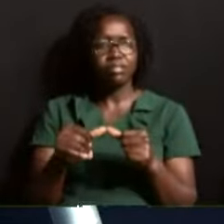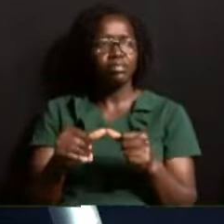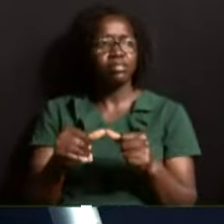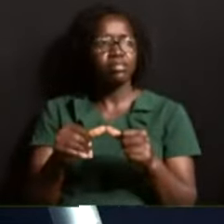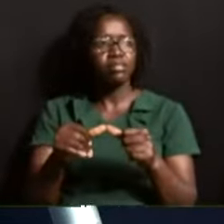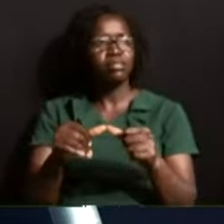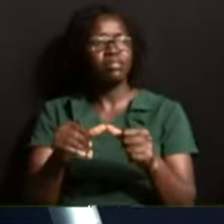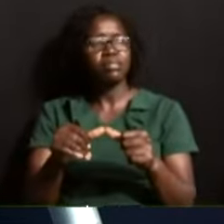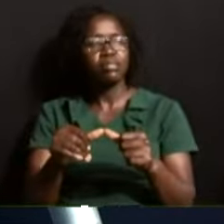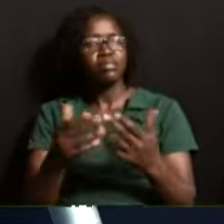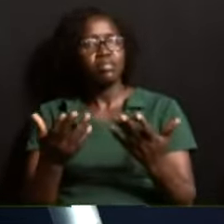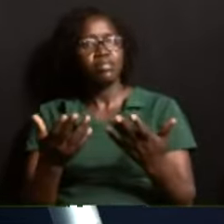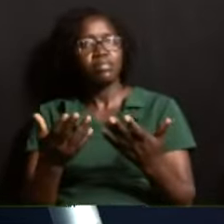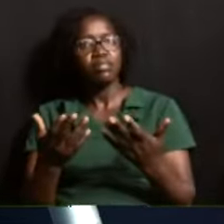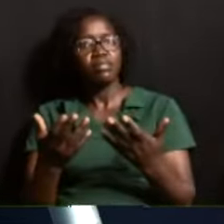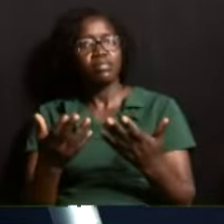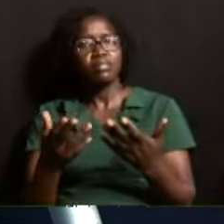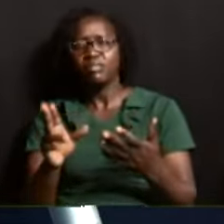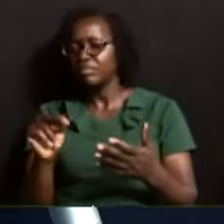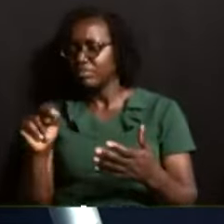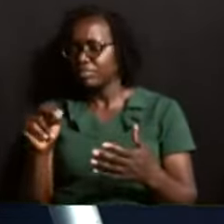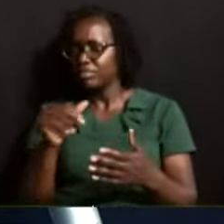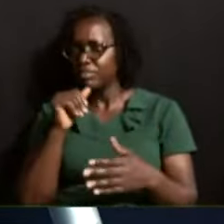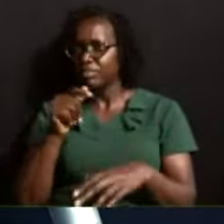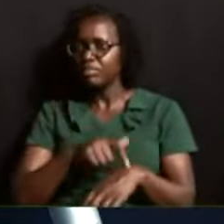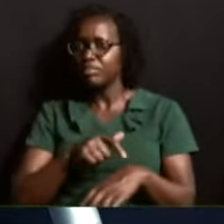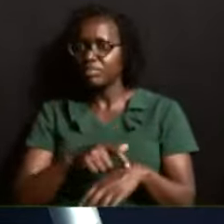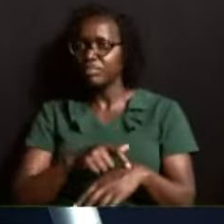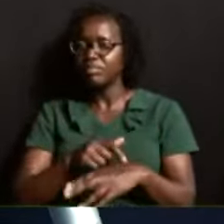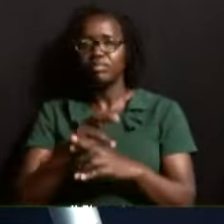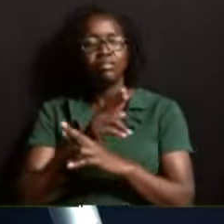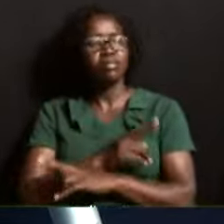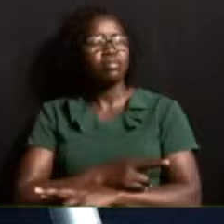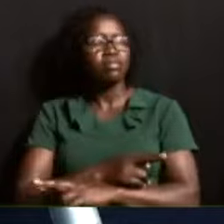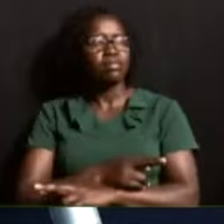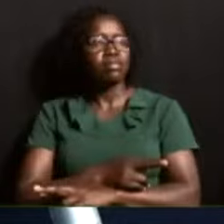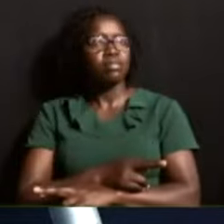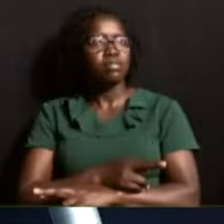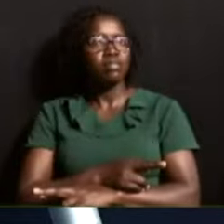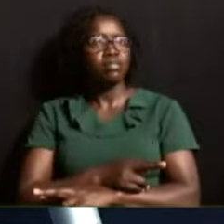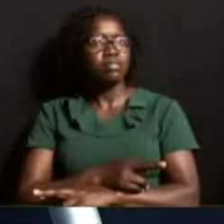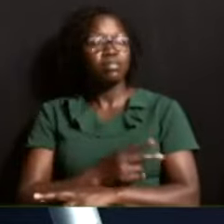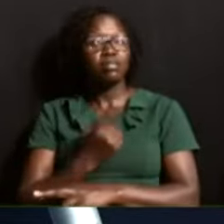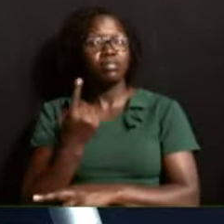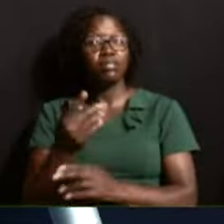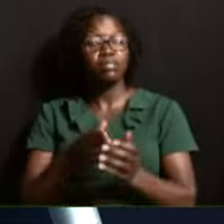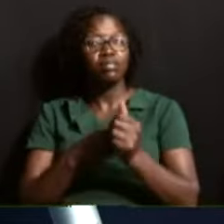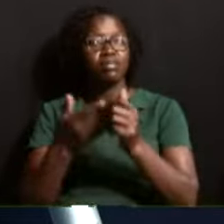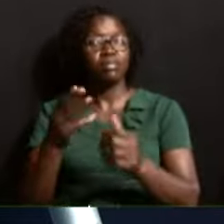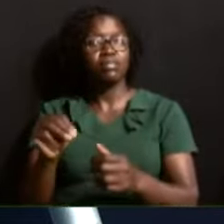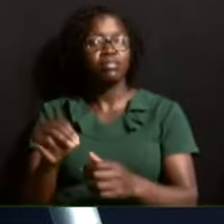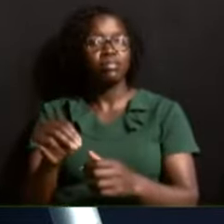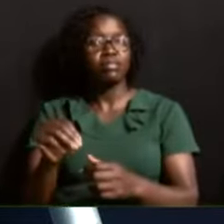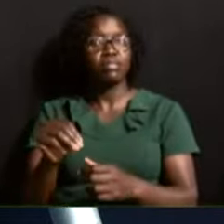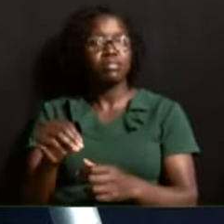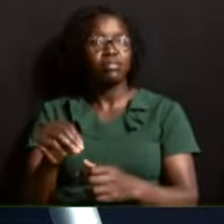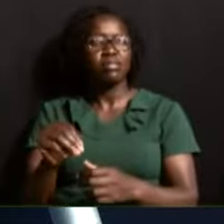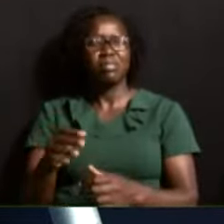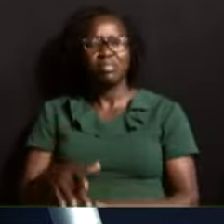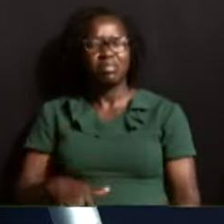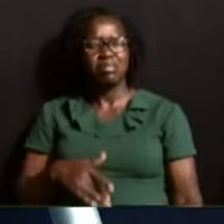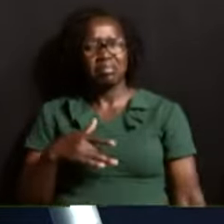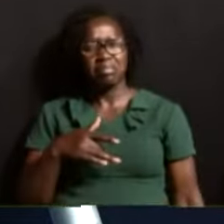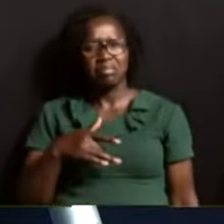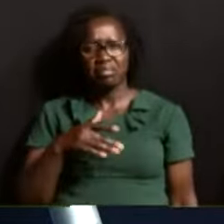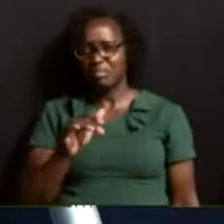But no, it's not time to rest. The one who is leading them does not feel